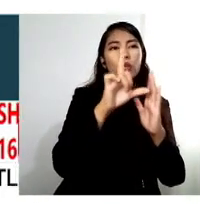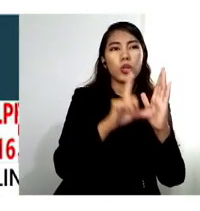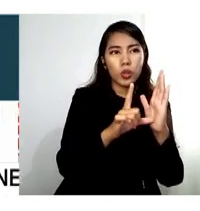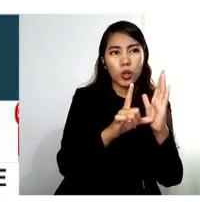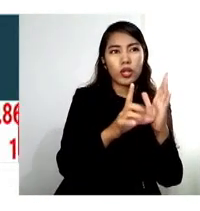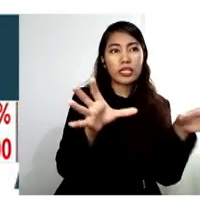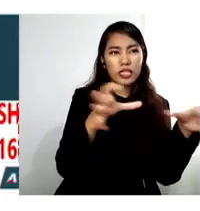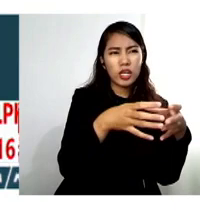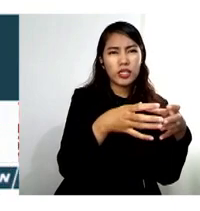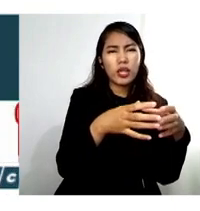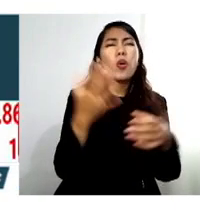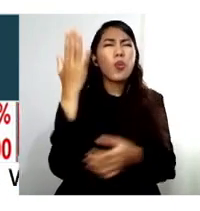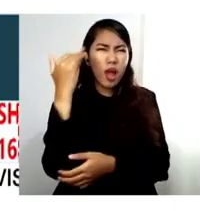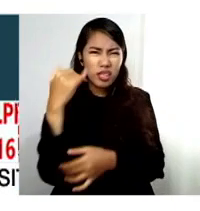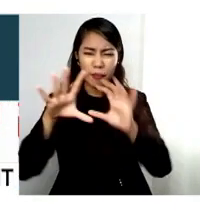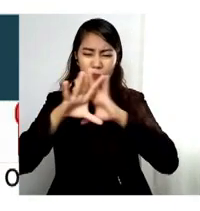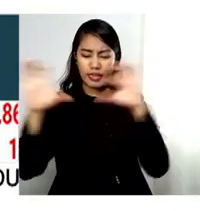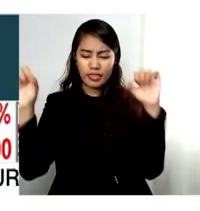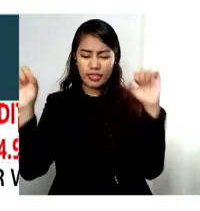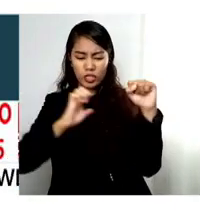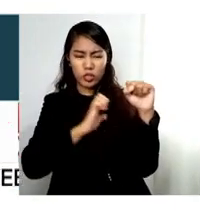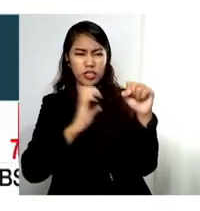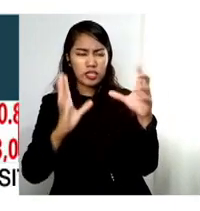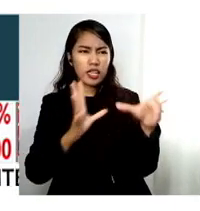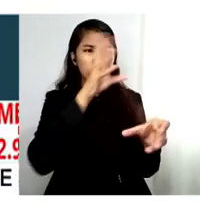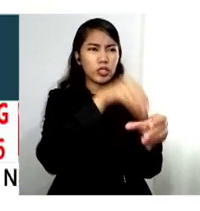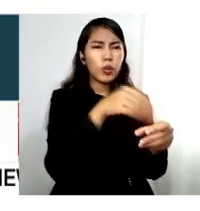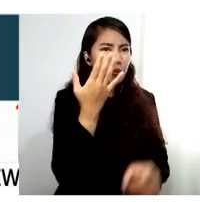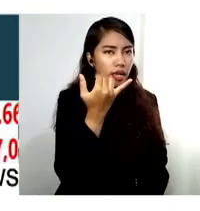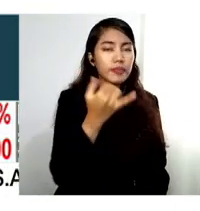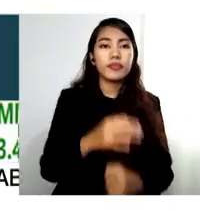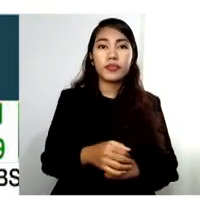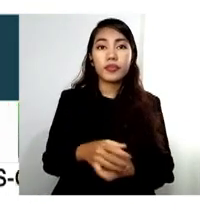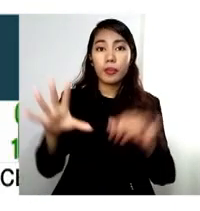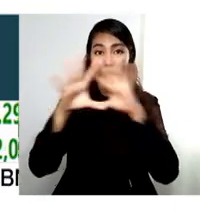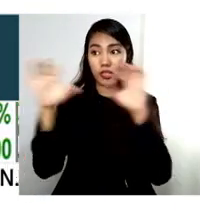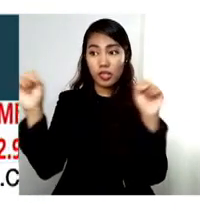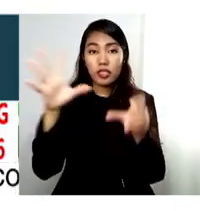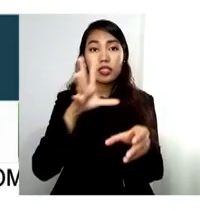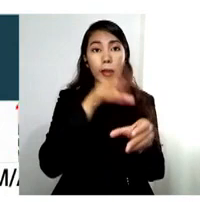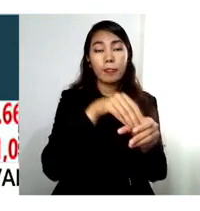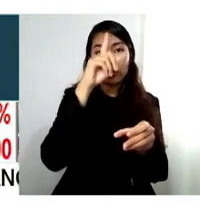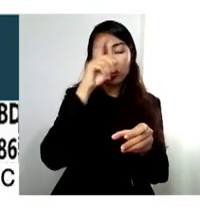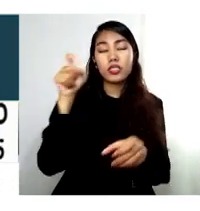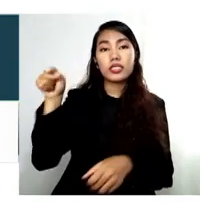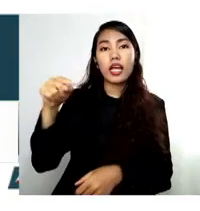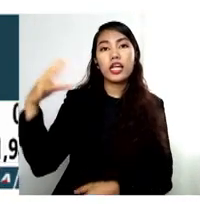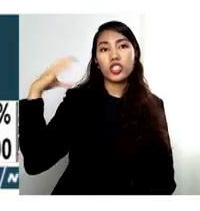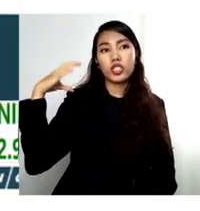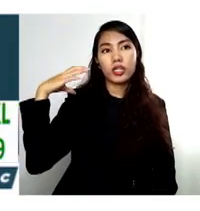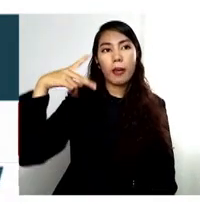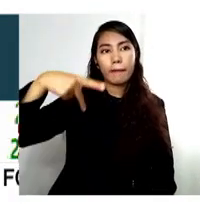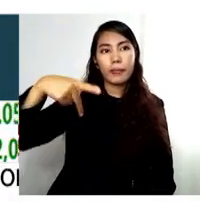the speakership row? Well, he intervened because he is the party chair of PDP-Laban